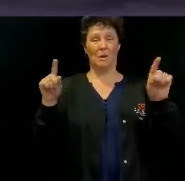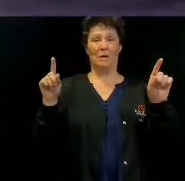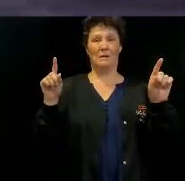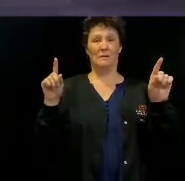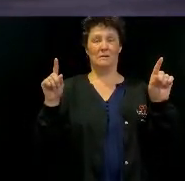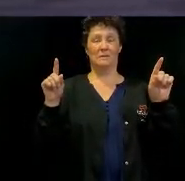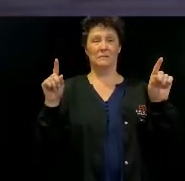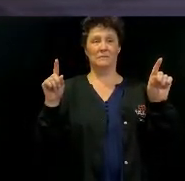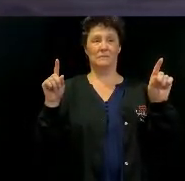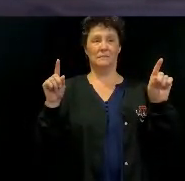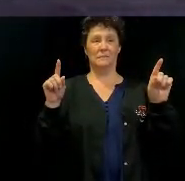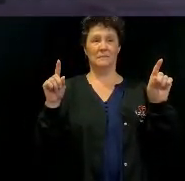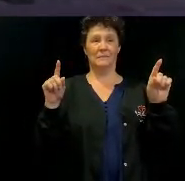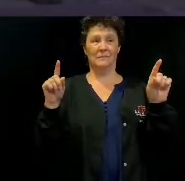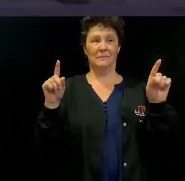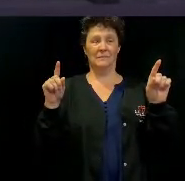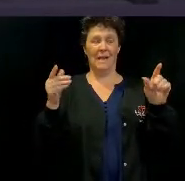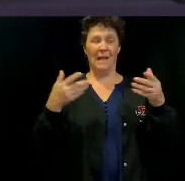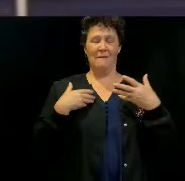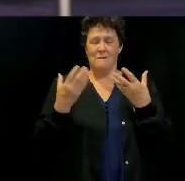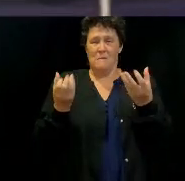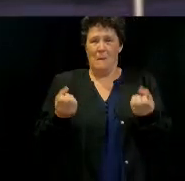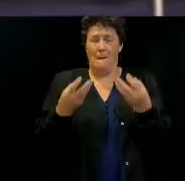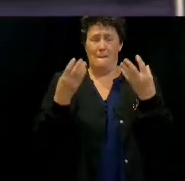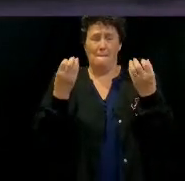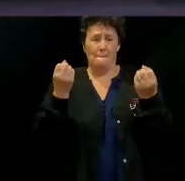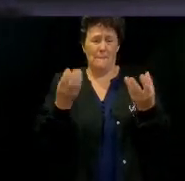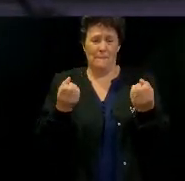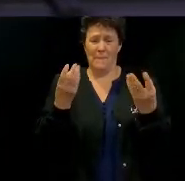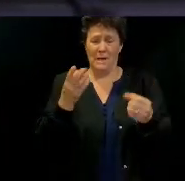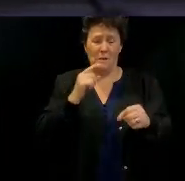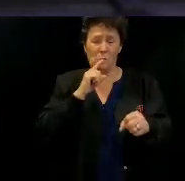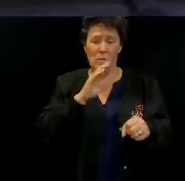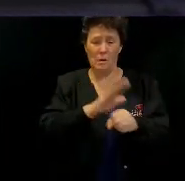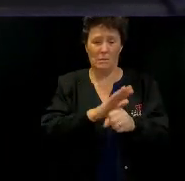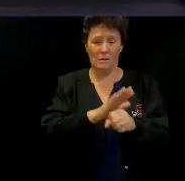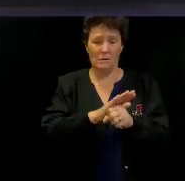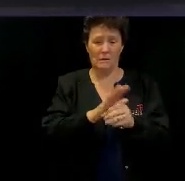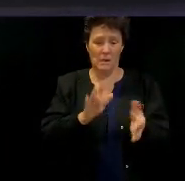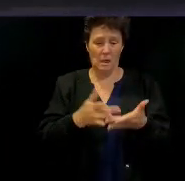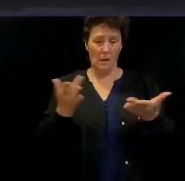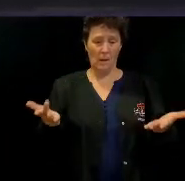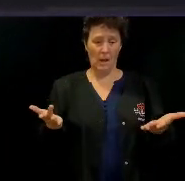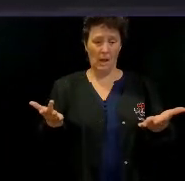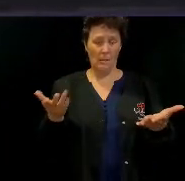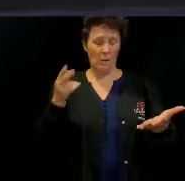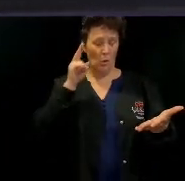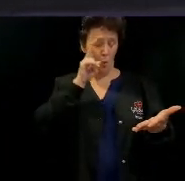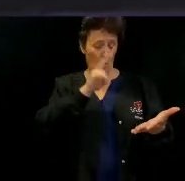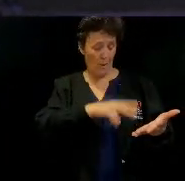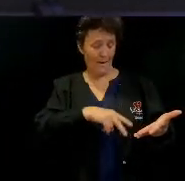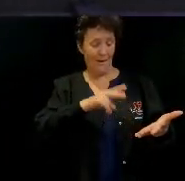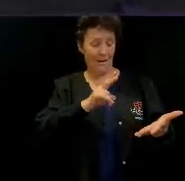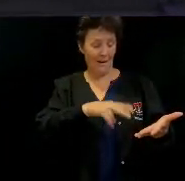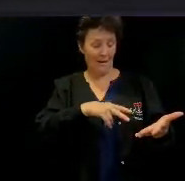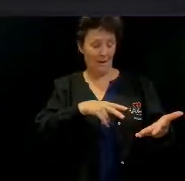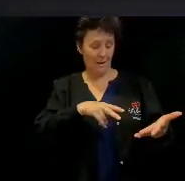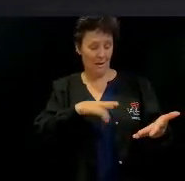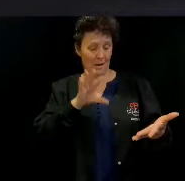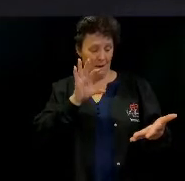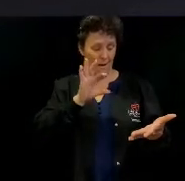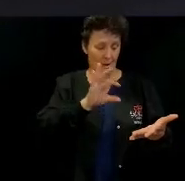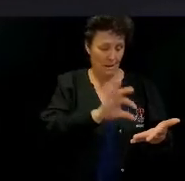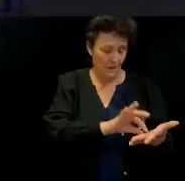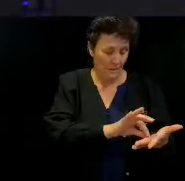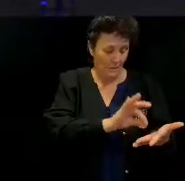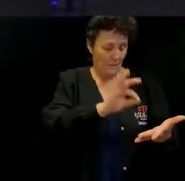of promises right there. Pick up your Bible. Find a promise. Hook your eyeballs on that thing. And let that thing